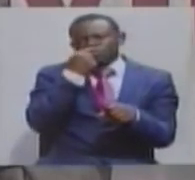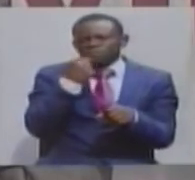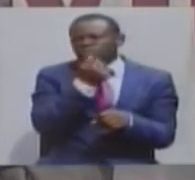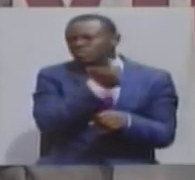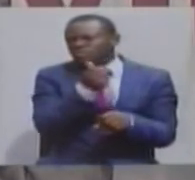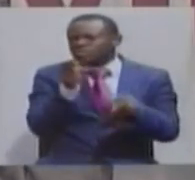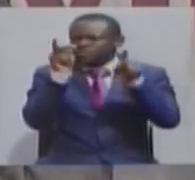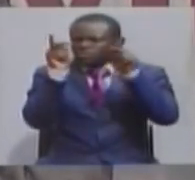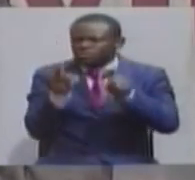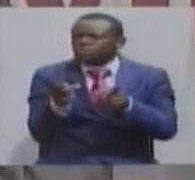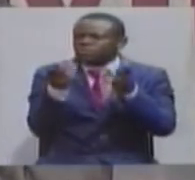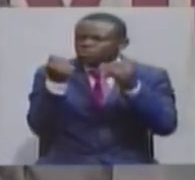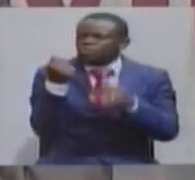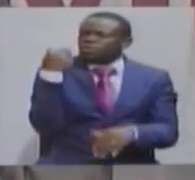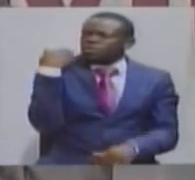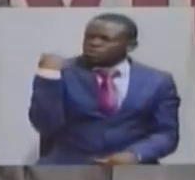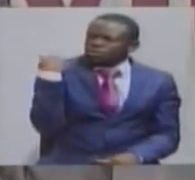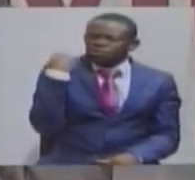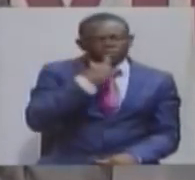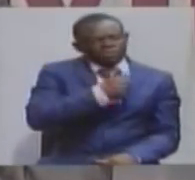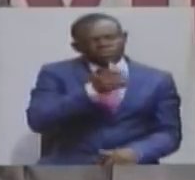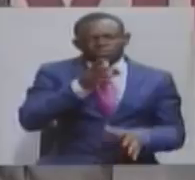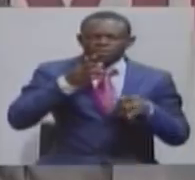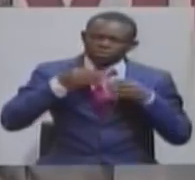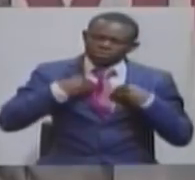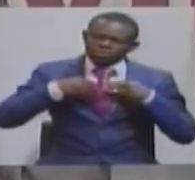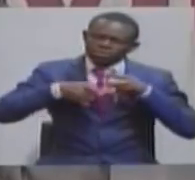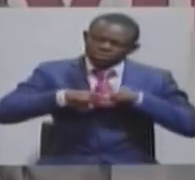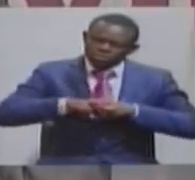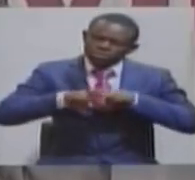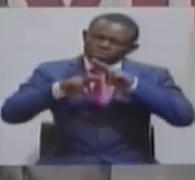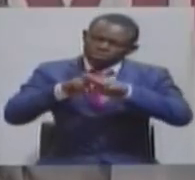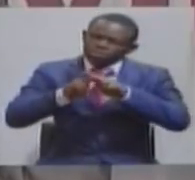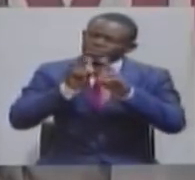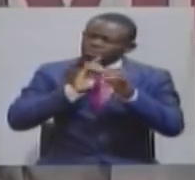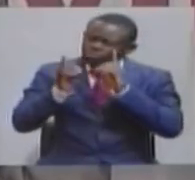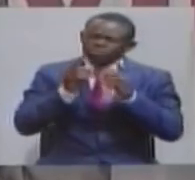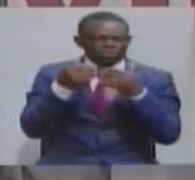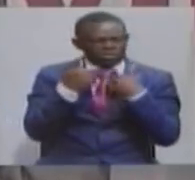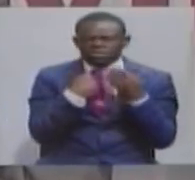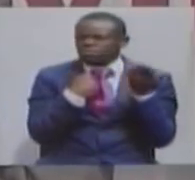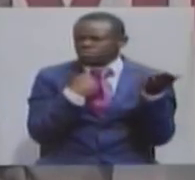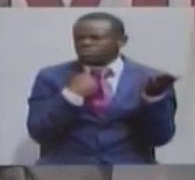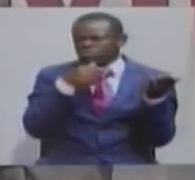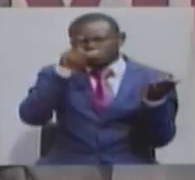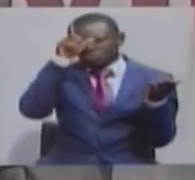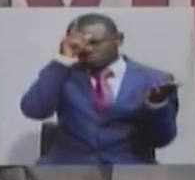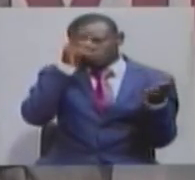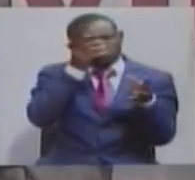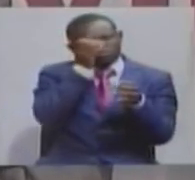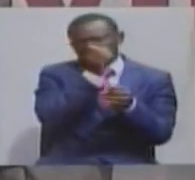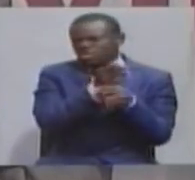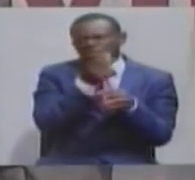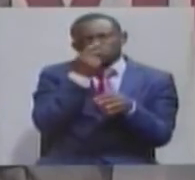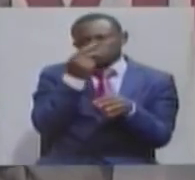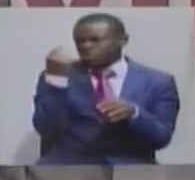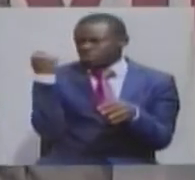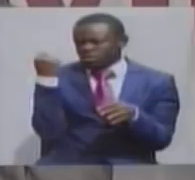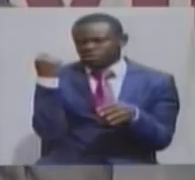table. And I have to say thank you to the Commonwealth. When the Commonwealth came on the